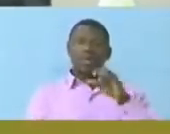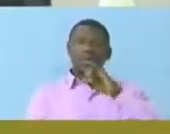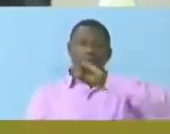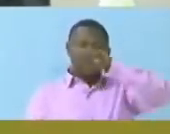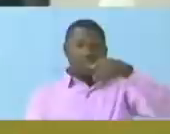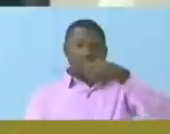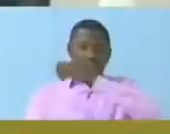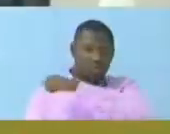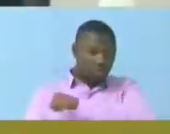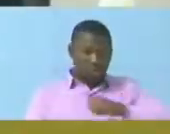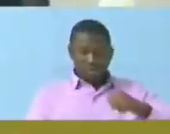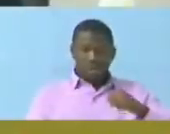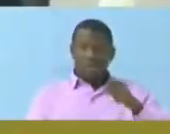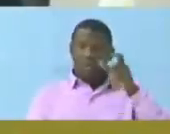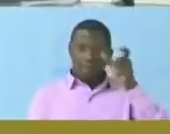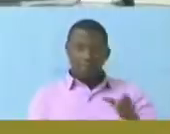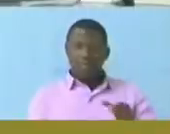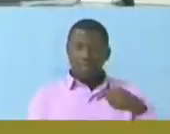Kabrin Jani in